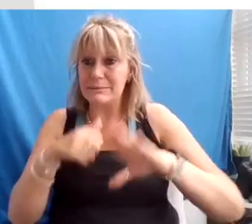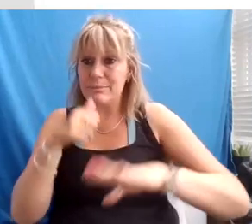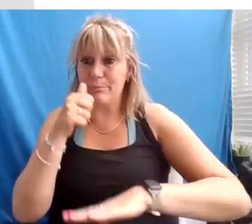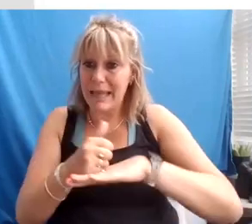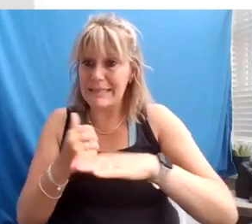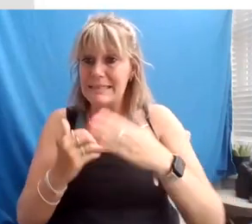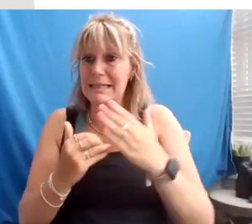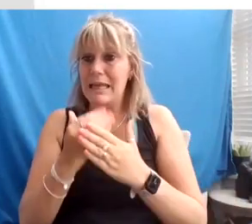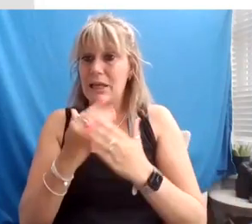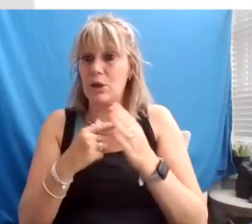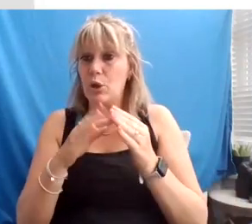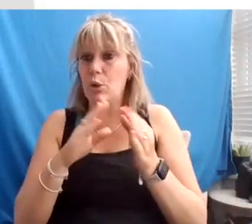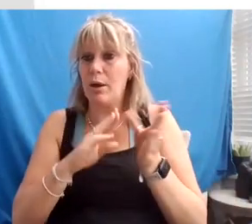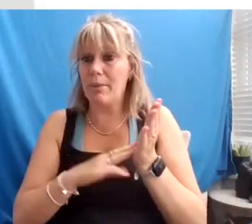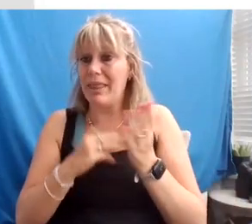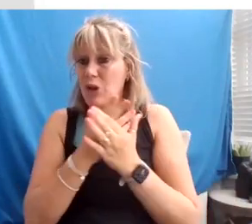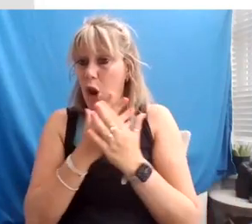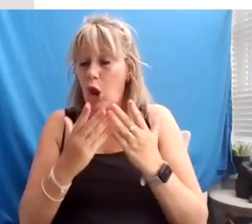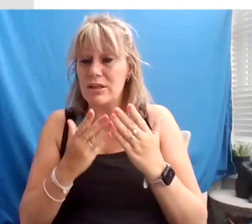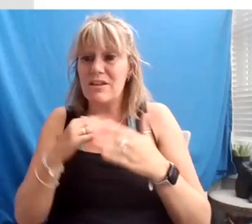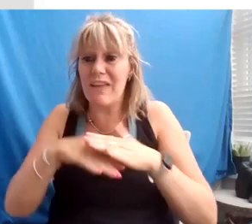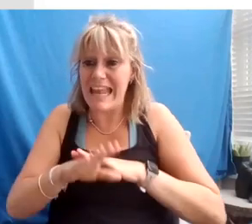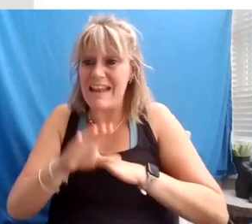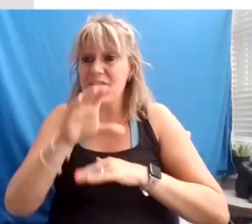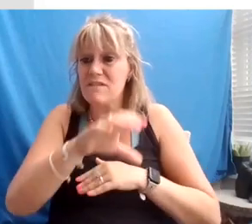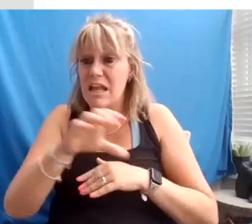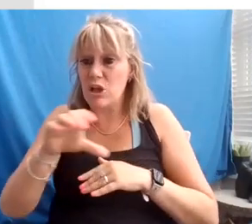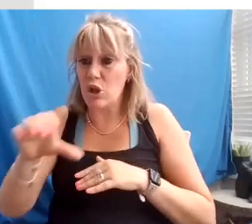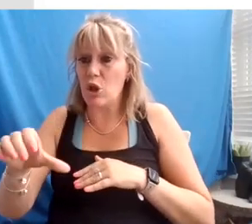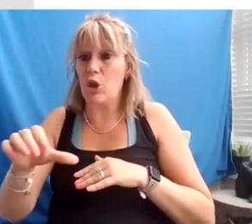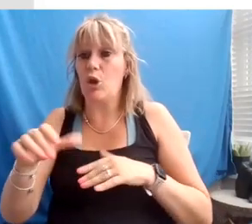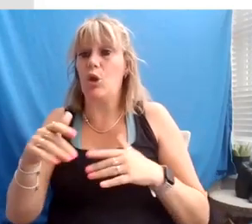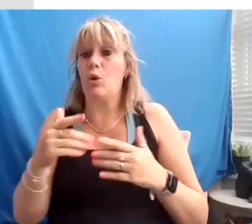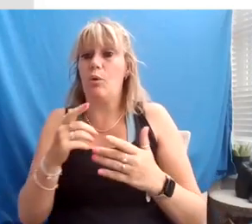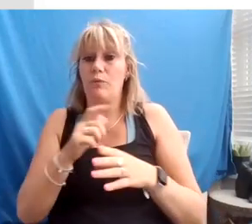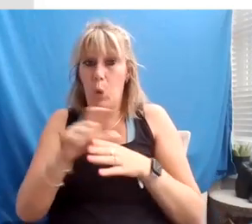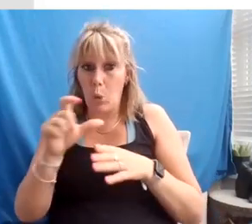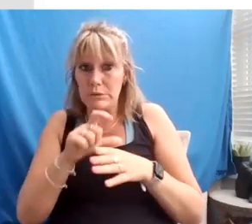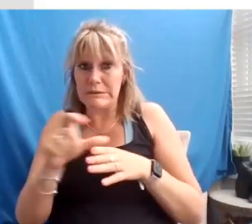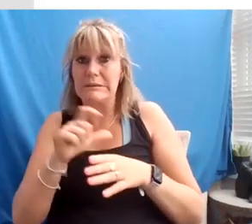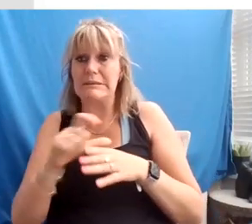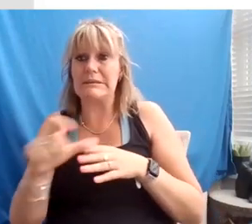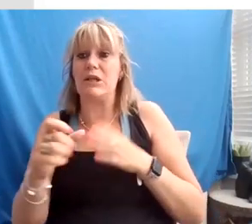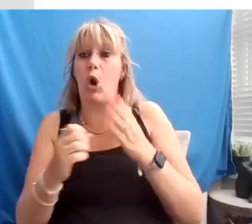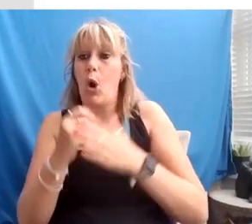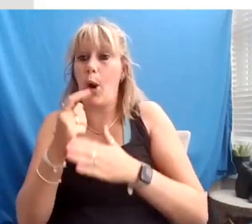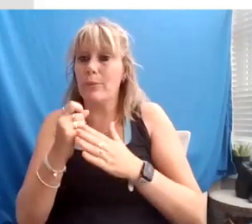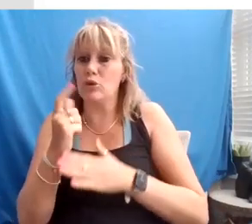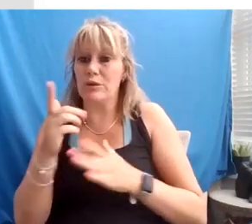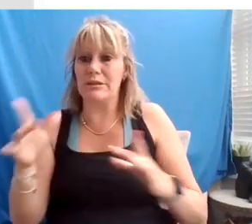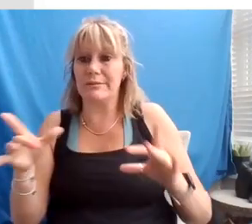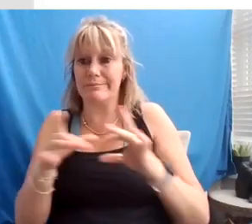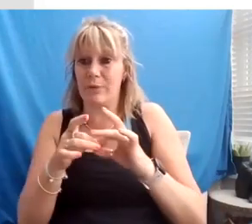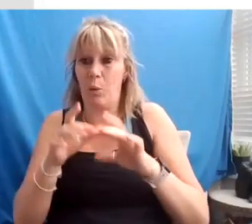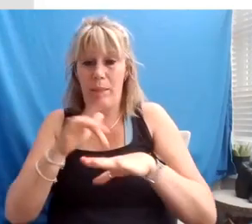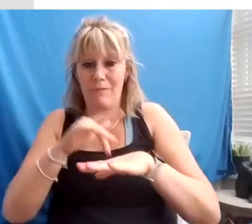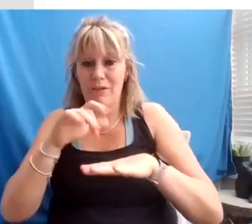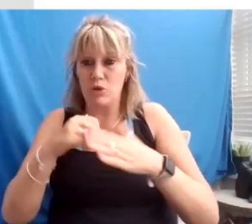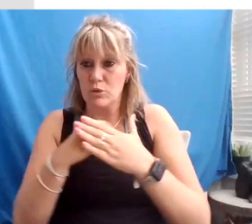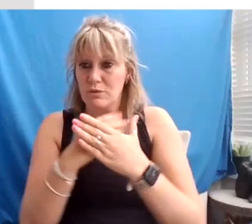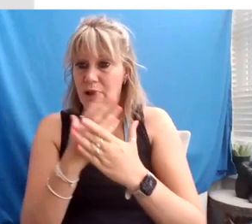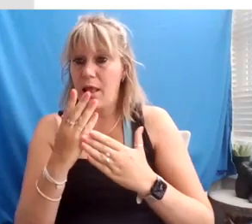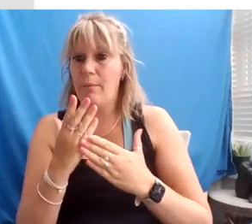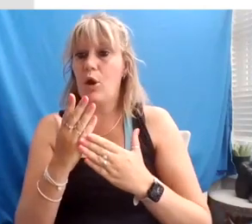quite a lot of in-venue provision in terms of courses. There's also the opportunity to take part occasionally in professional development